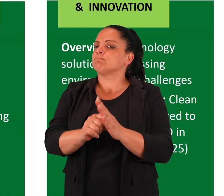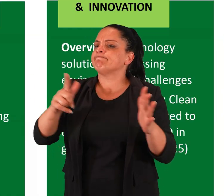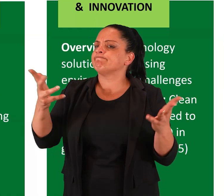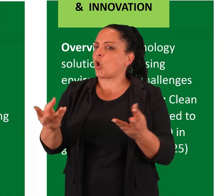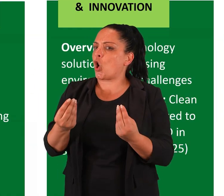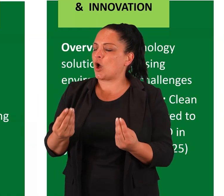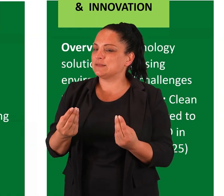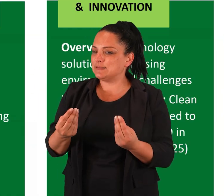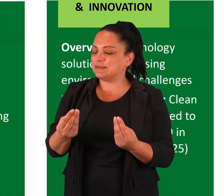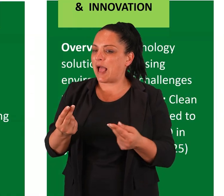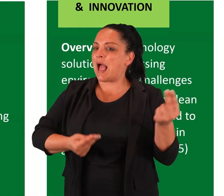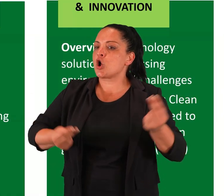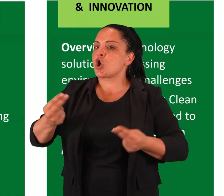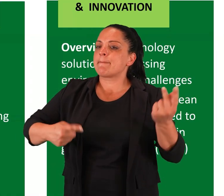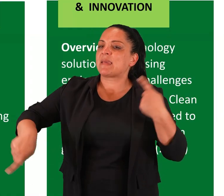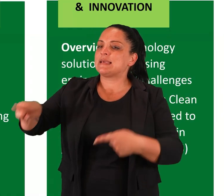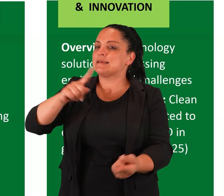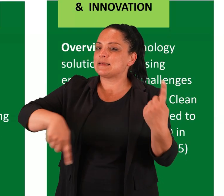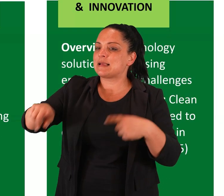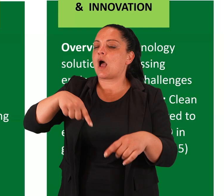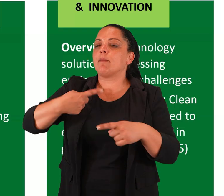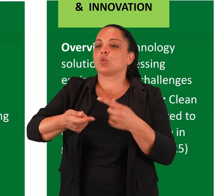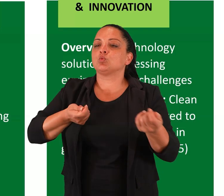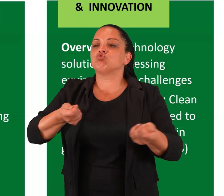the circular economy